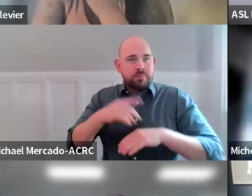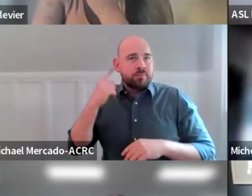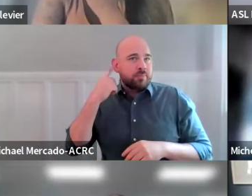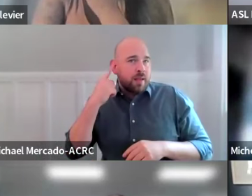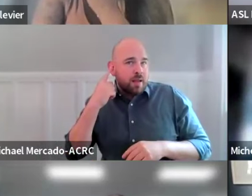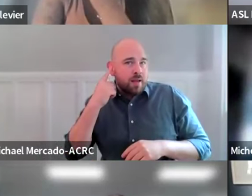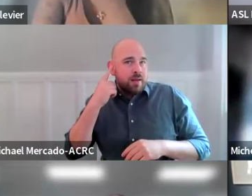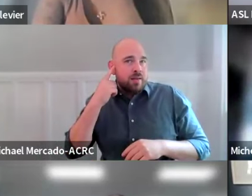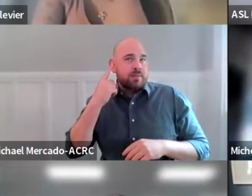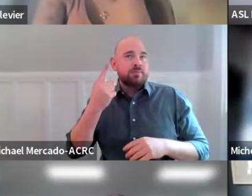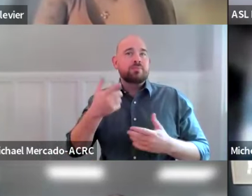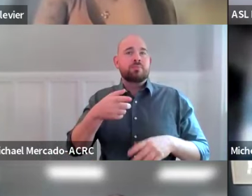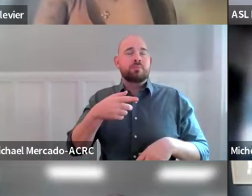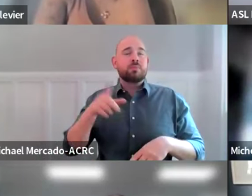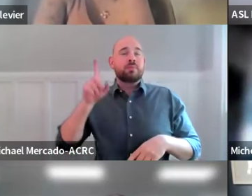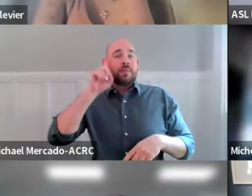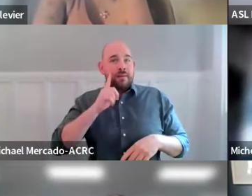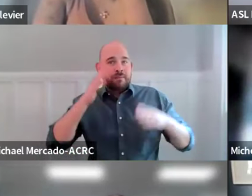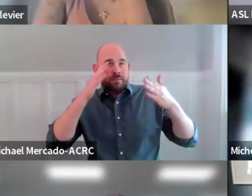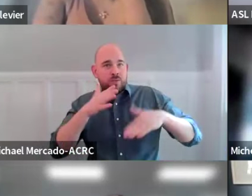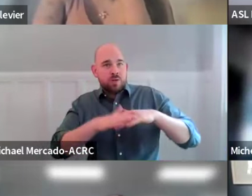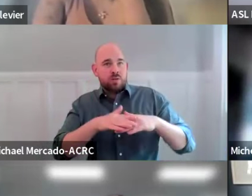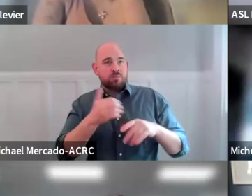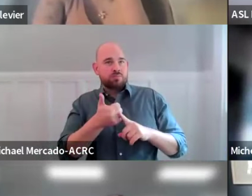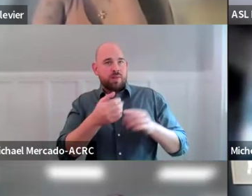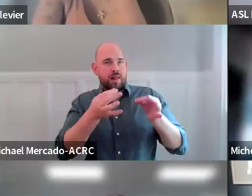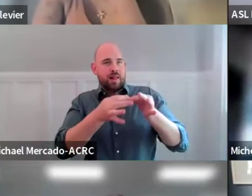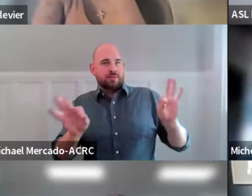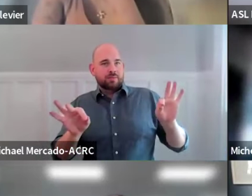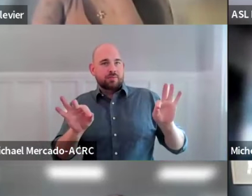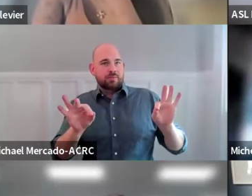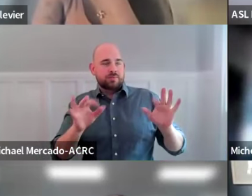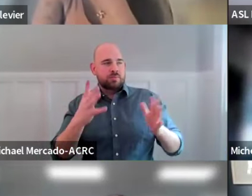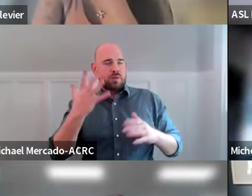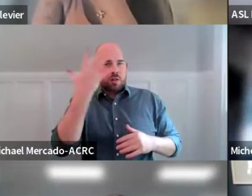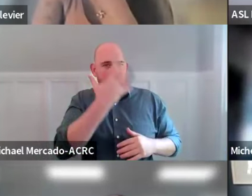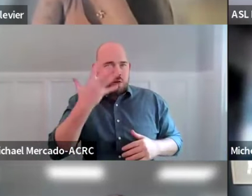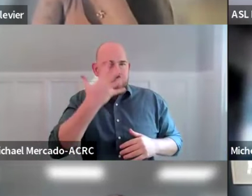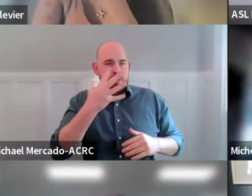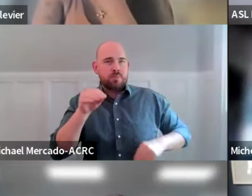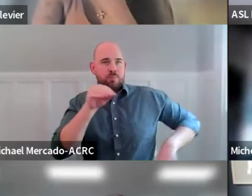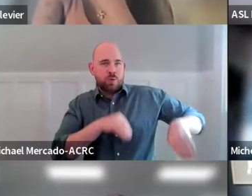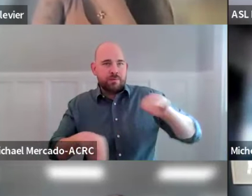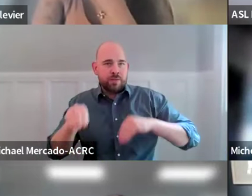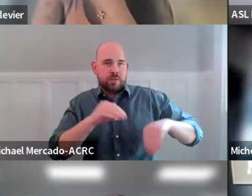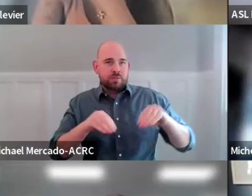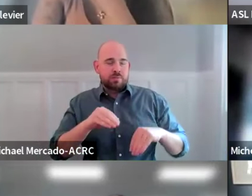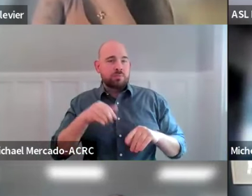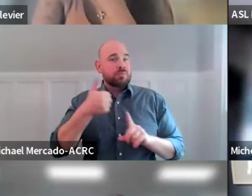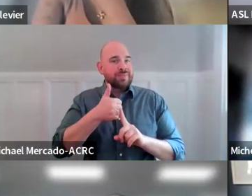So here in poetry, we'll typically rely on the sounds and how those words sound.